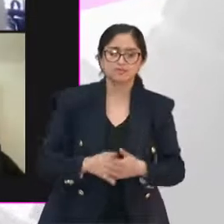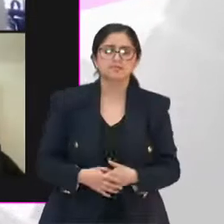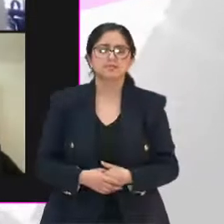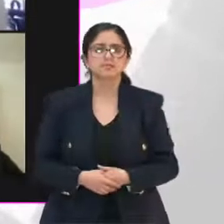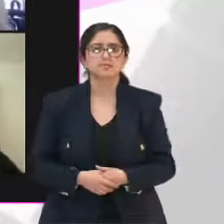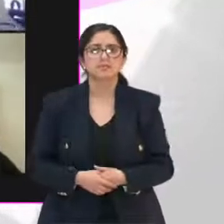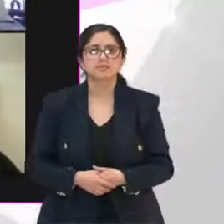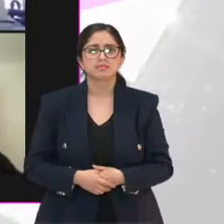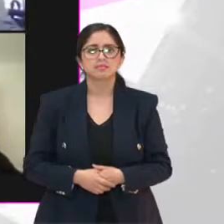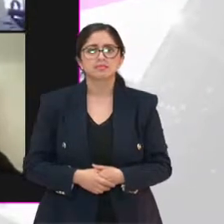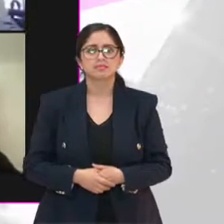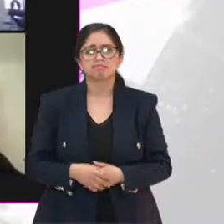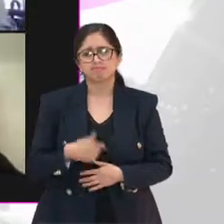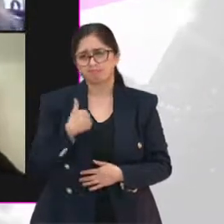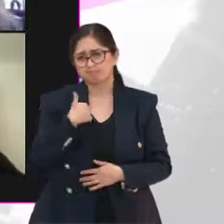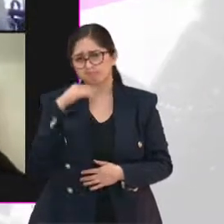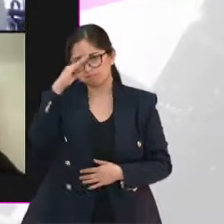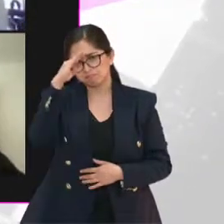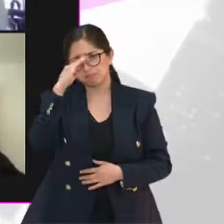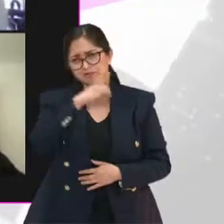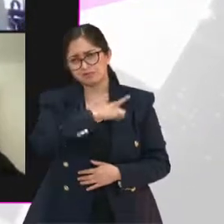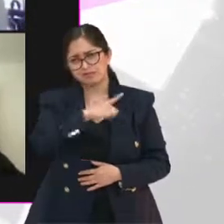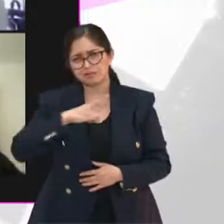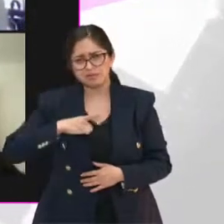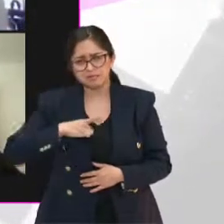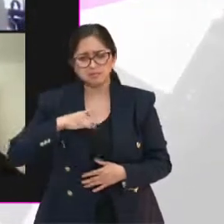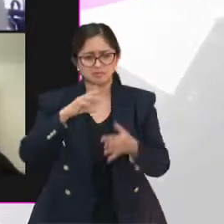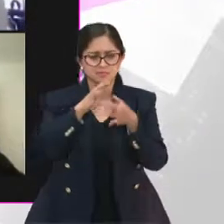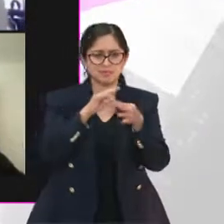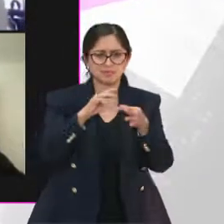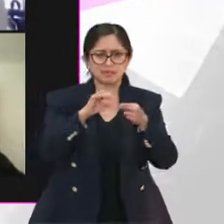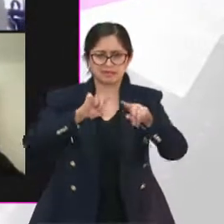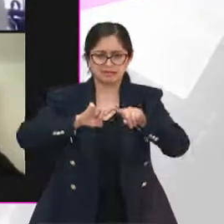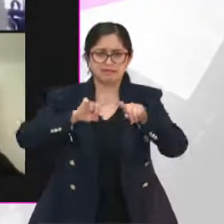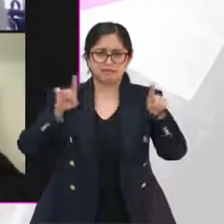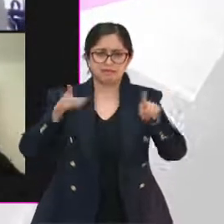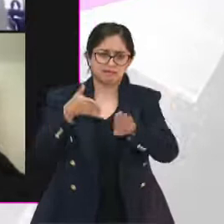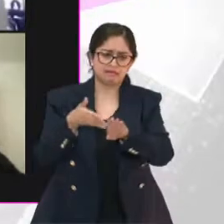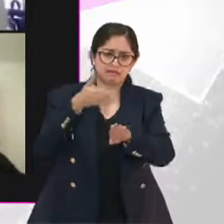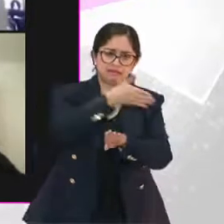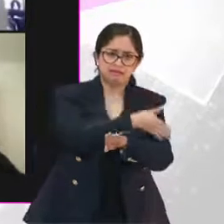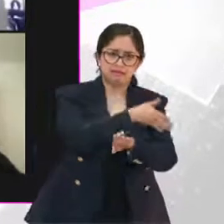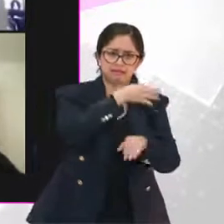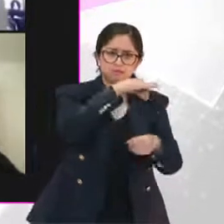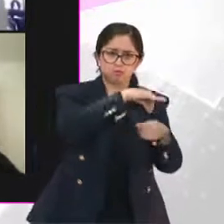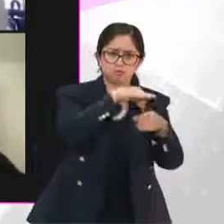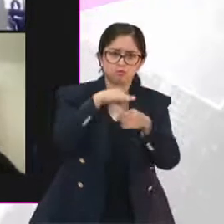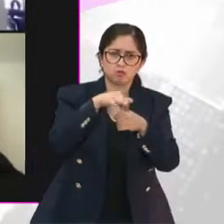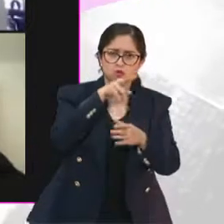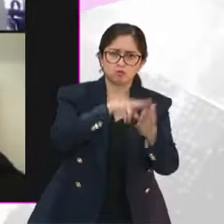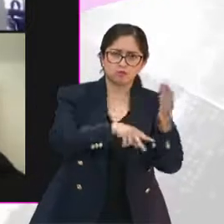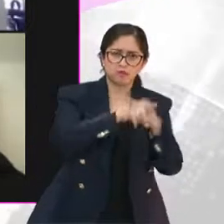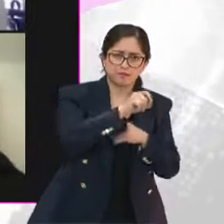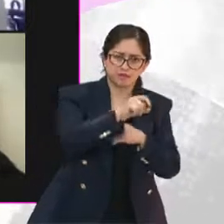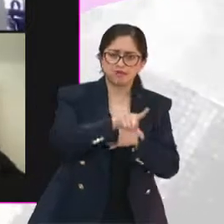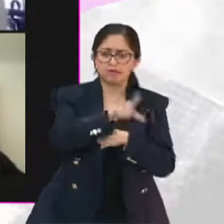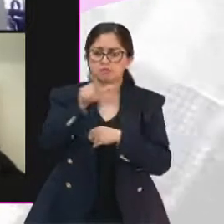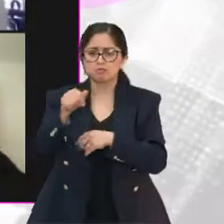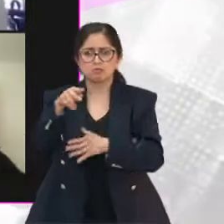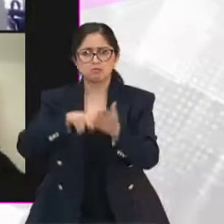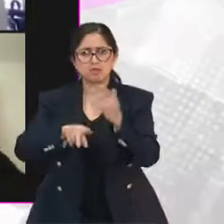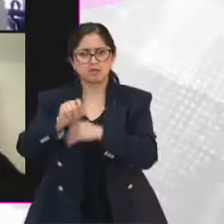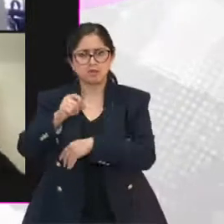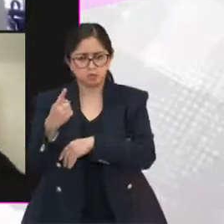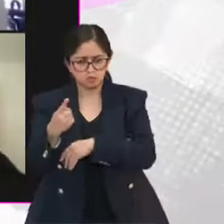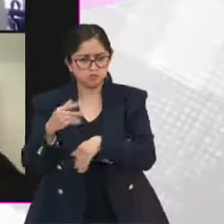Thank you. I think that we have to make a difference between the election back